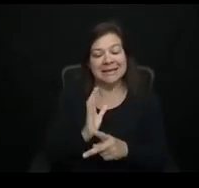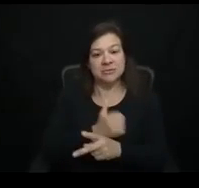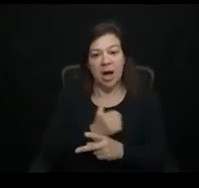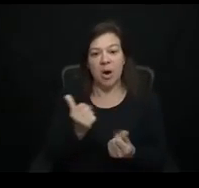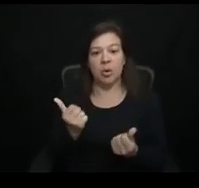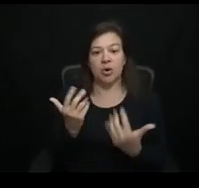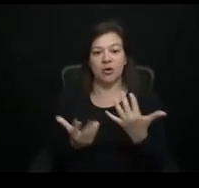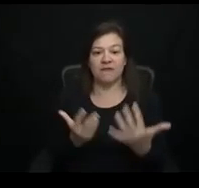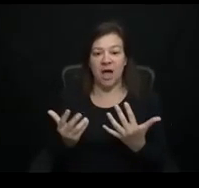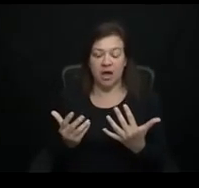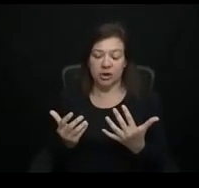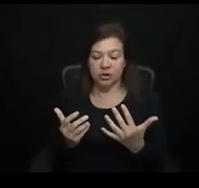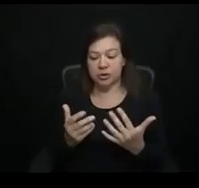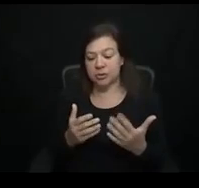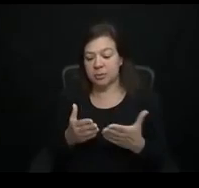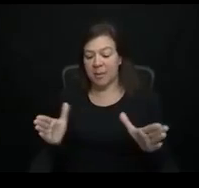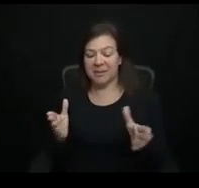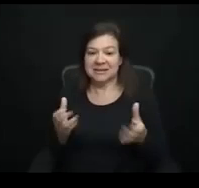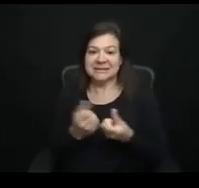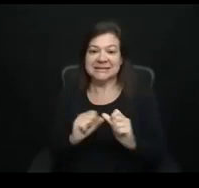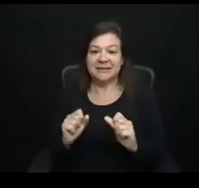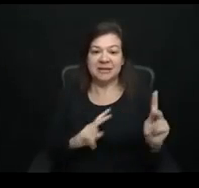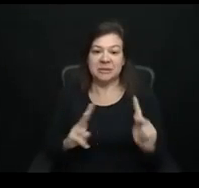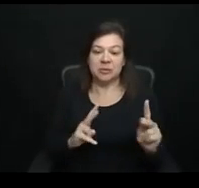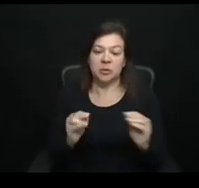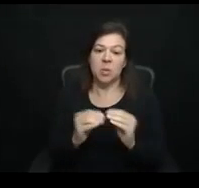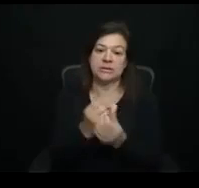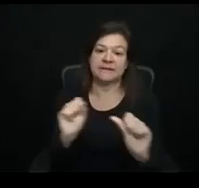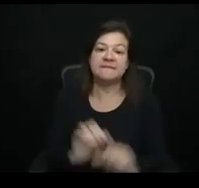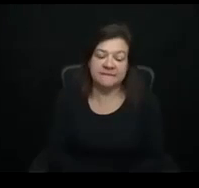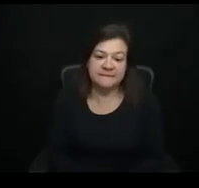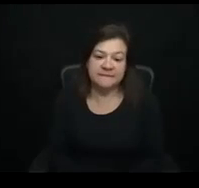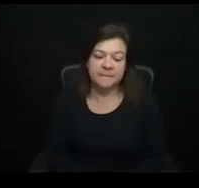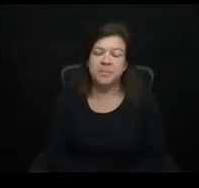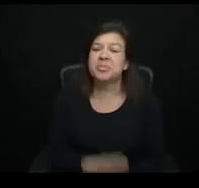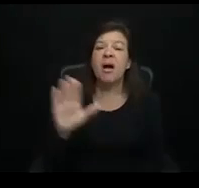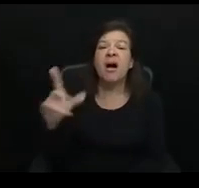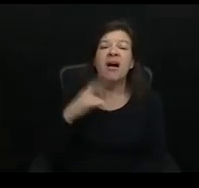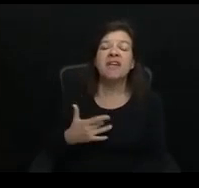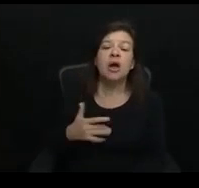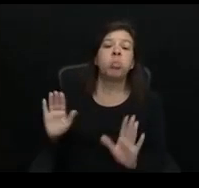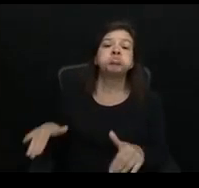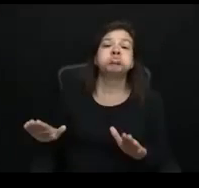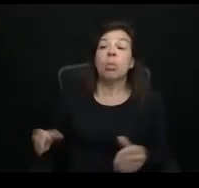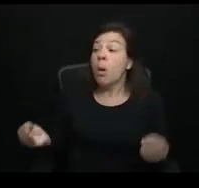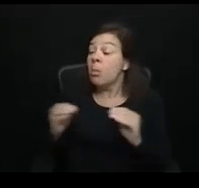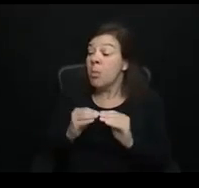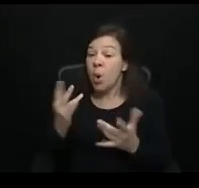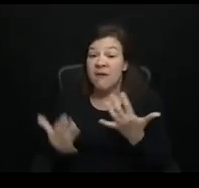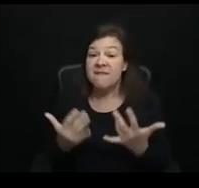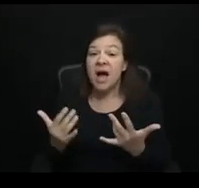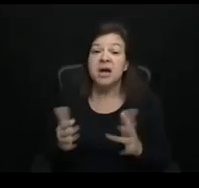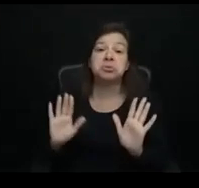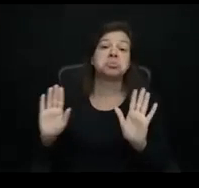other public safety professionals safe. Please don't let your guard down with the increased fire activity we've